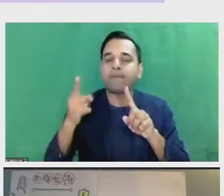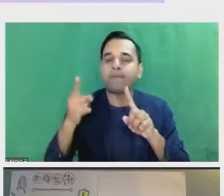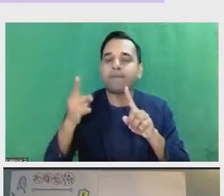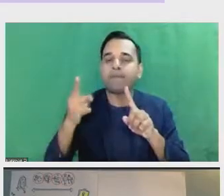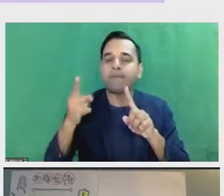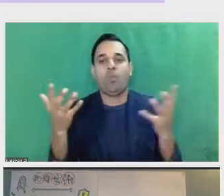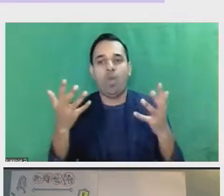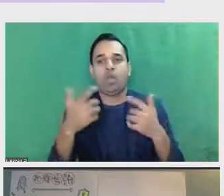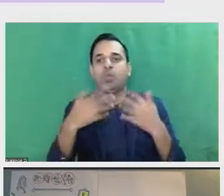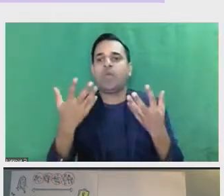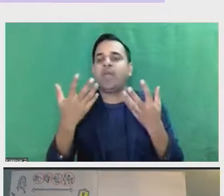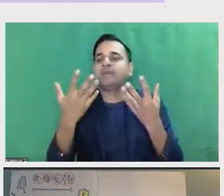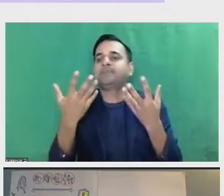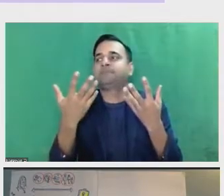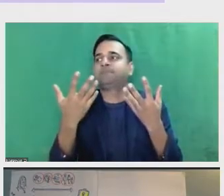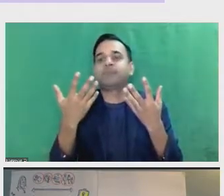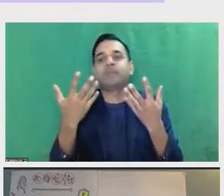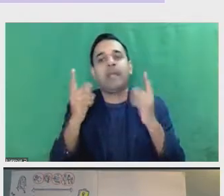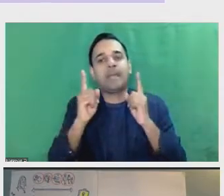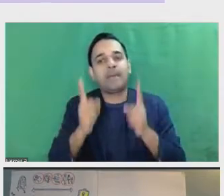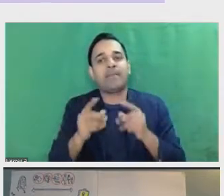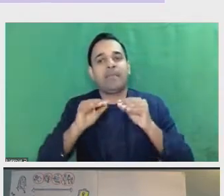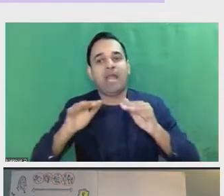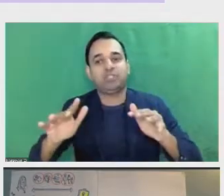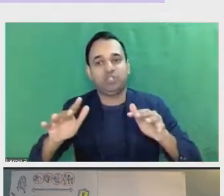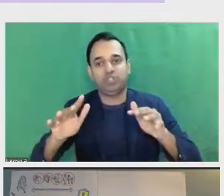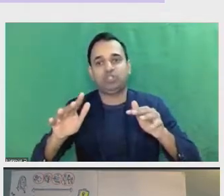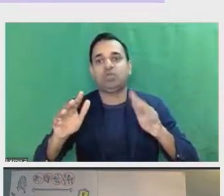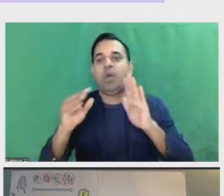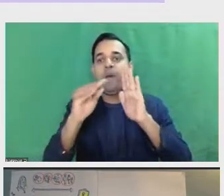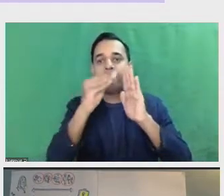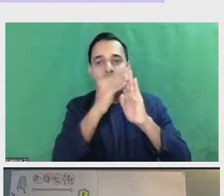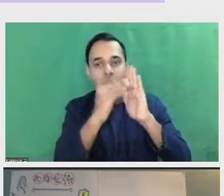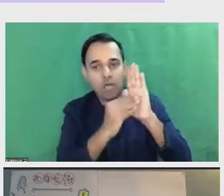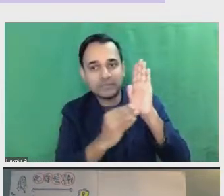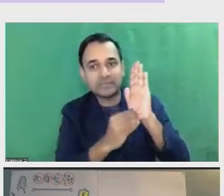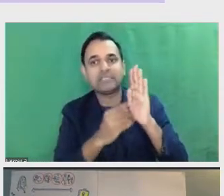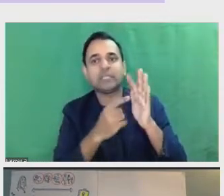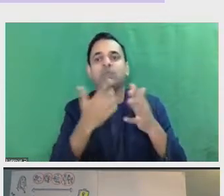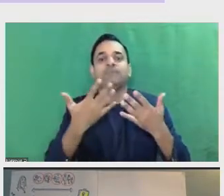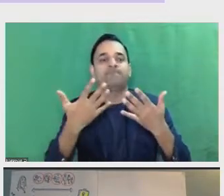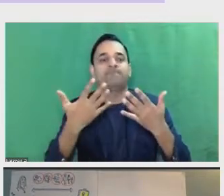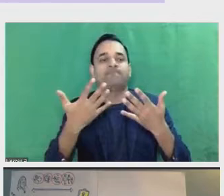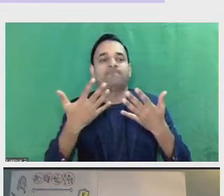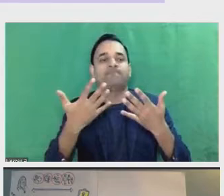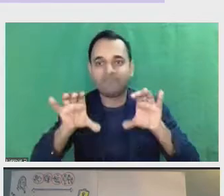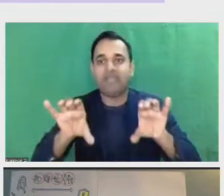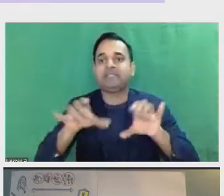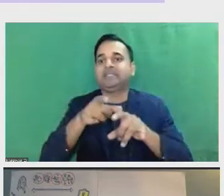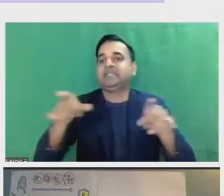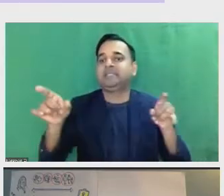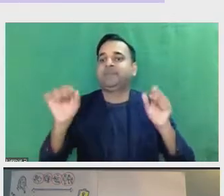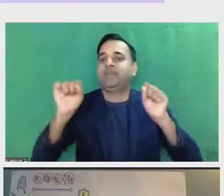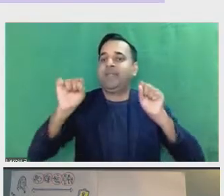in the decision-making processes and also governance in terms of the goals